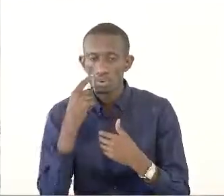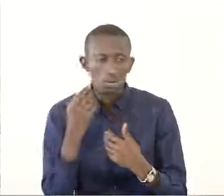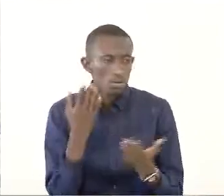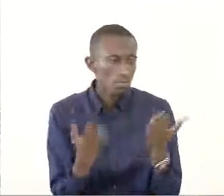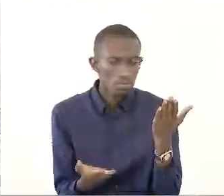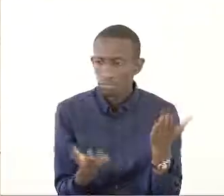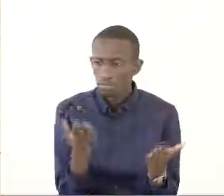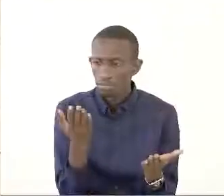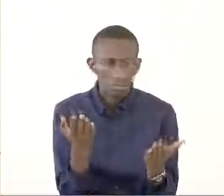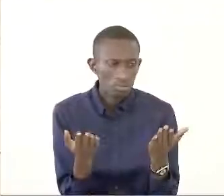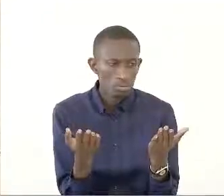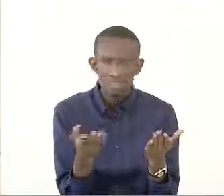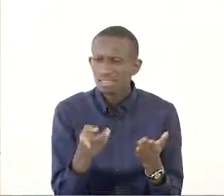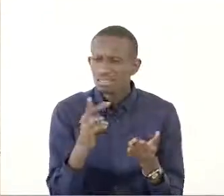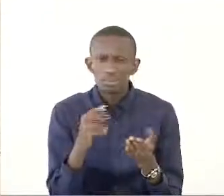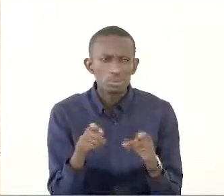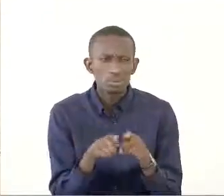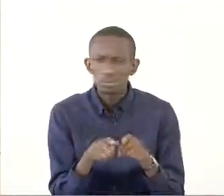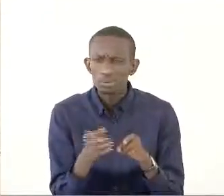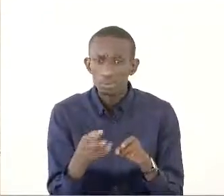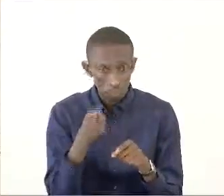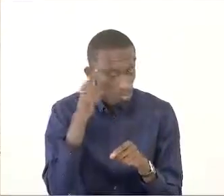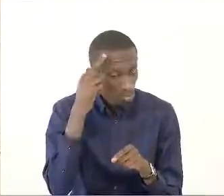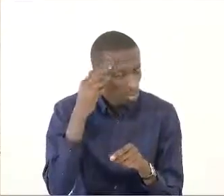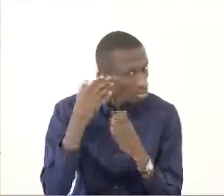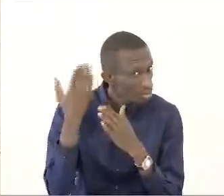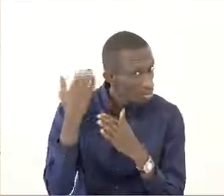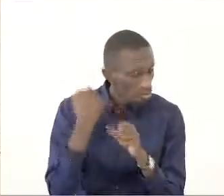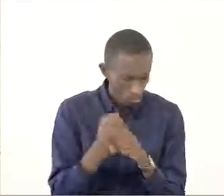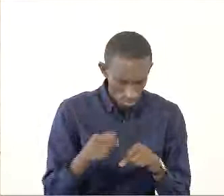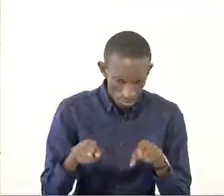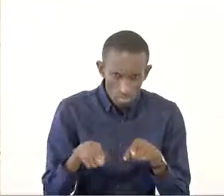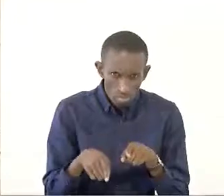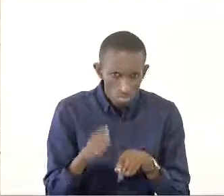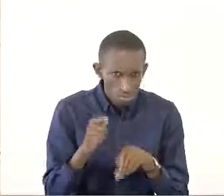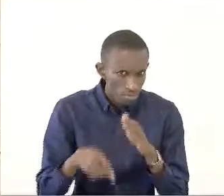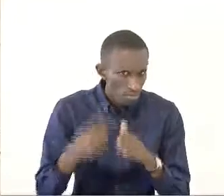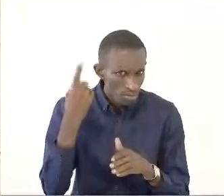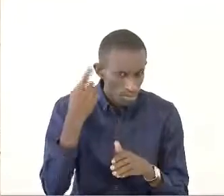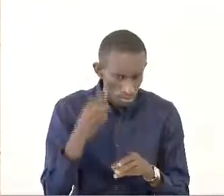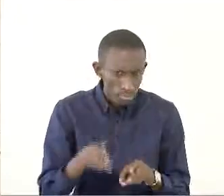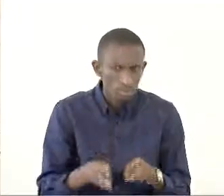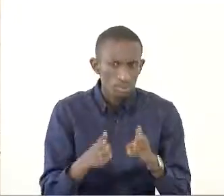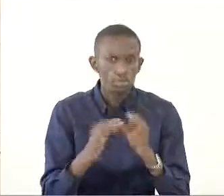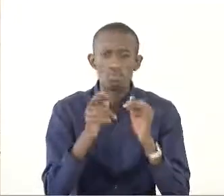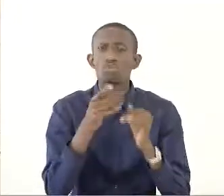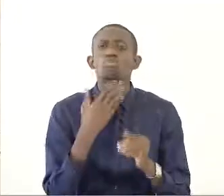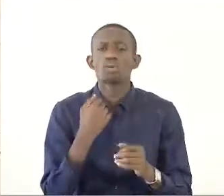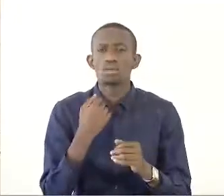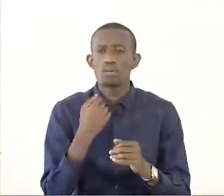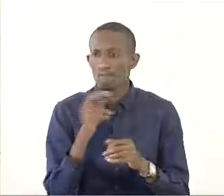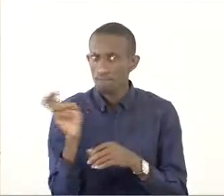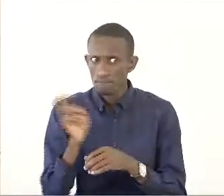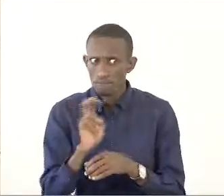as you remember, we did the first method. The first method, if you need to verify. But before you